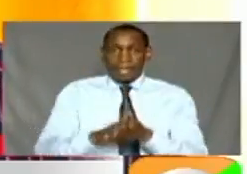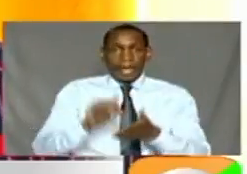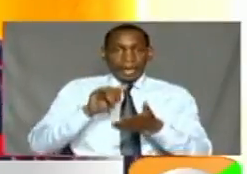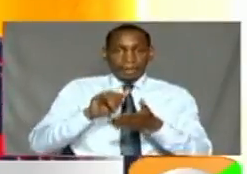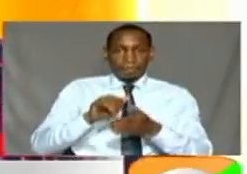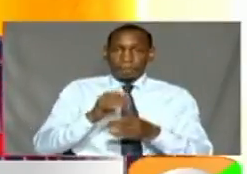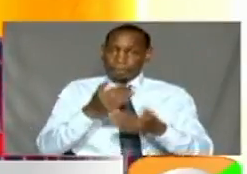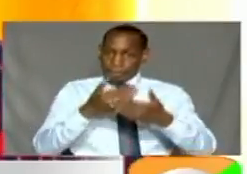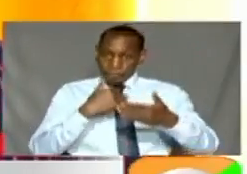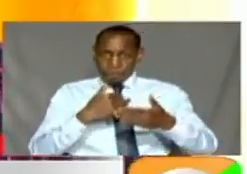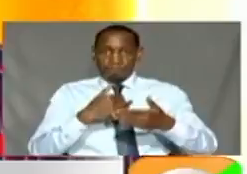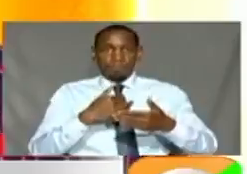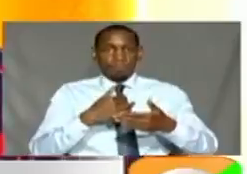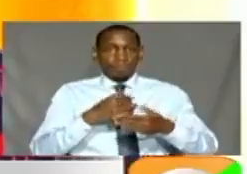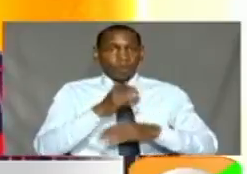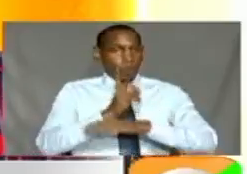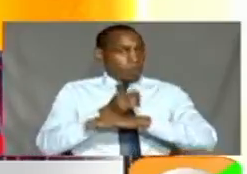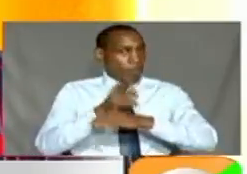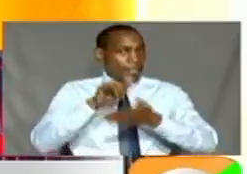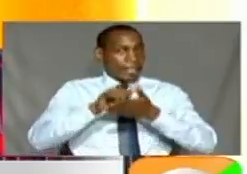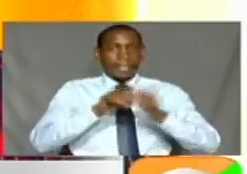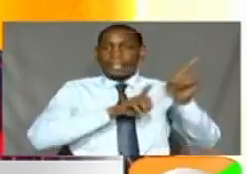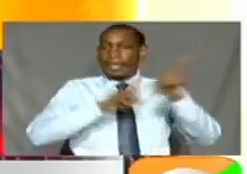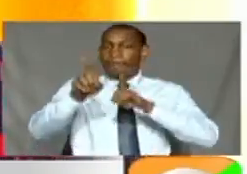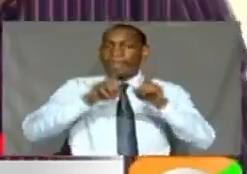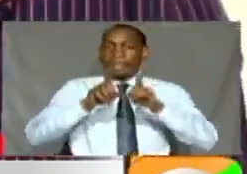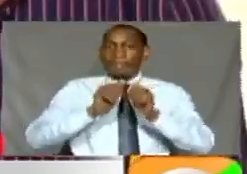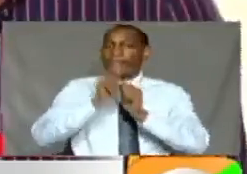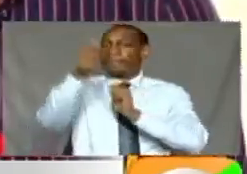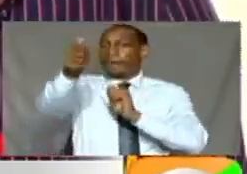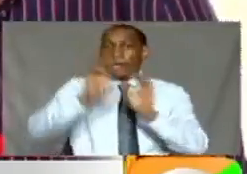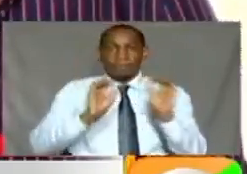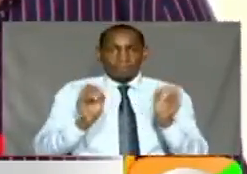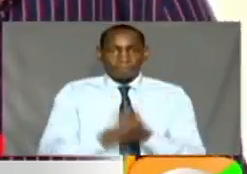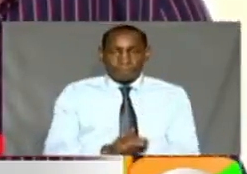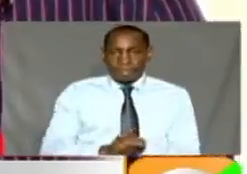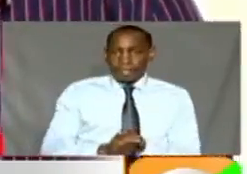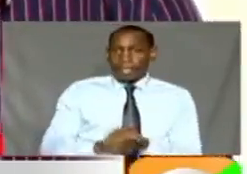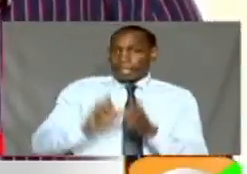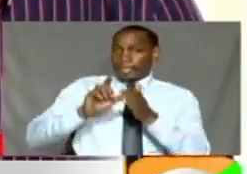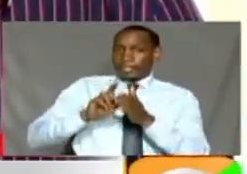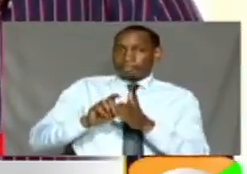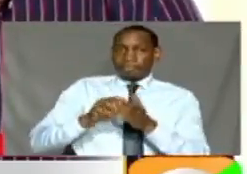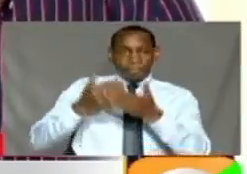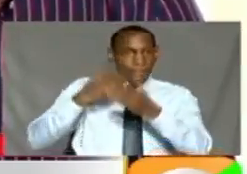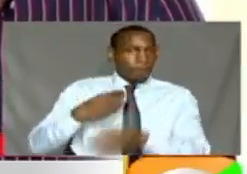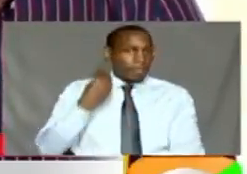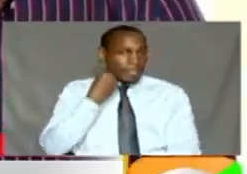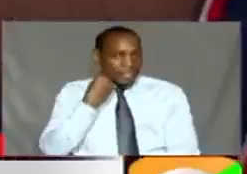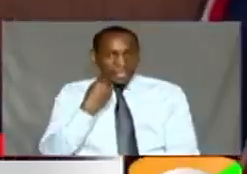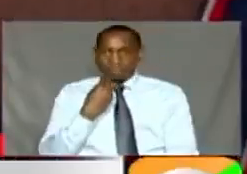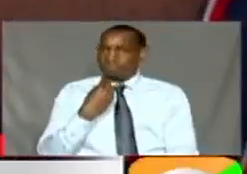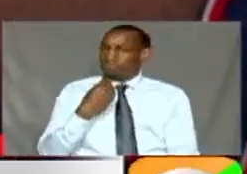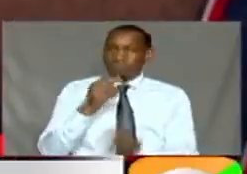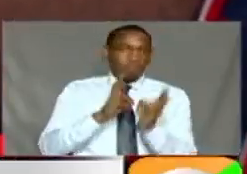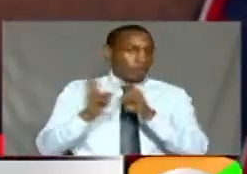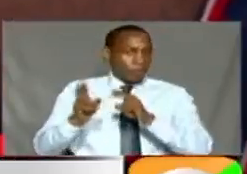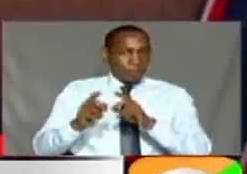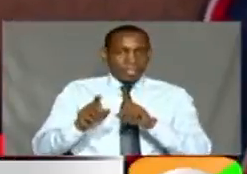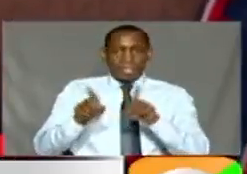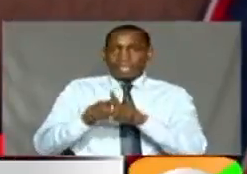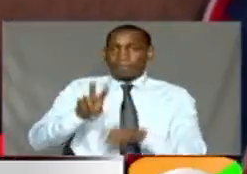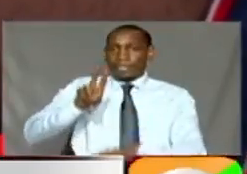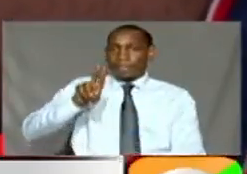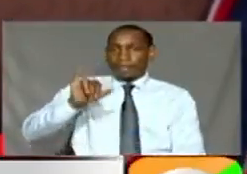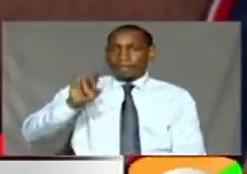measure usio una travel sana. Then the virus was not viewed as it is now, and as usual, Victor had